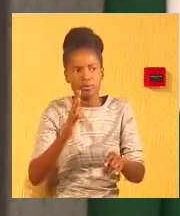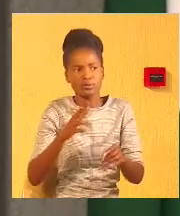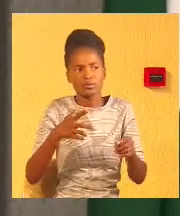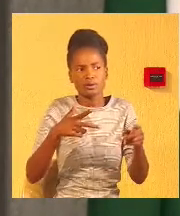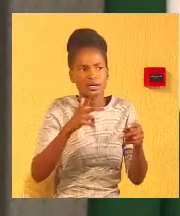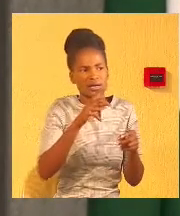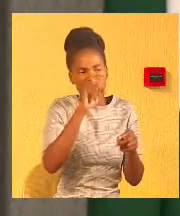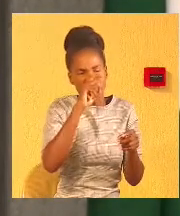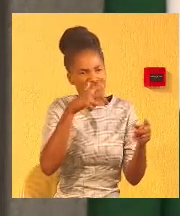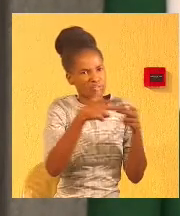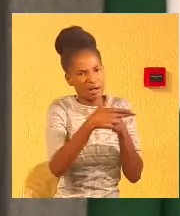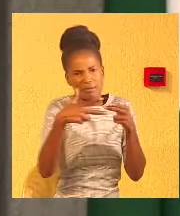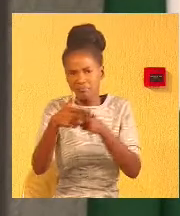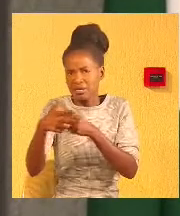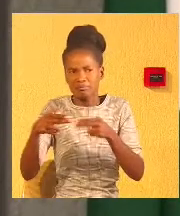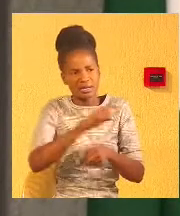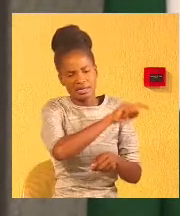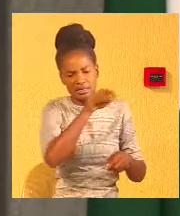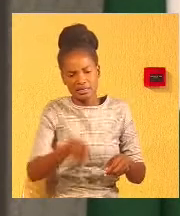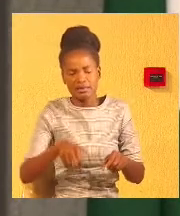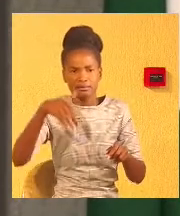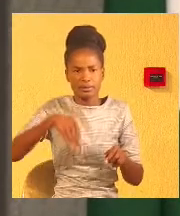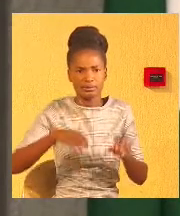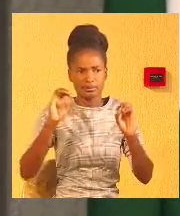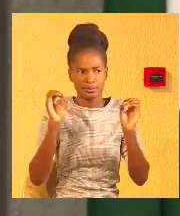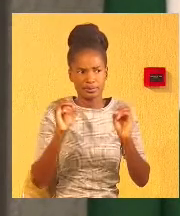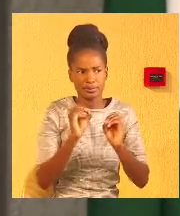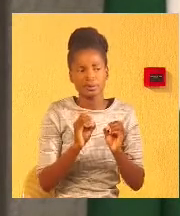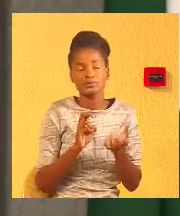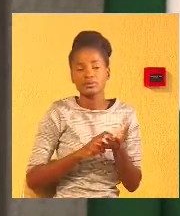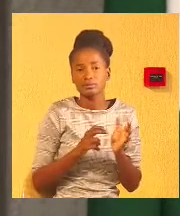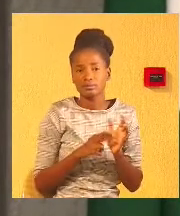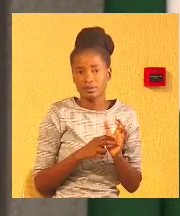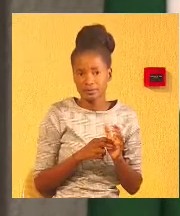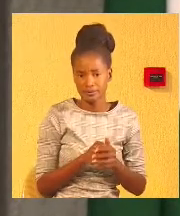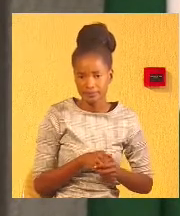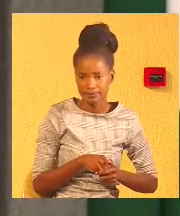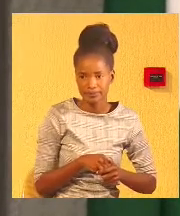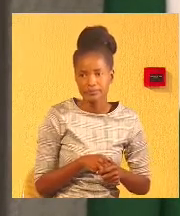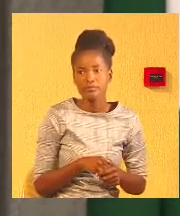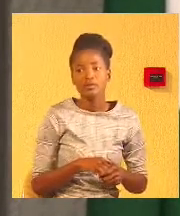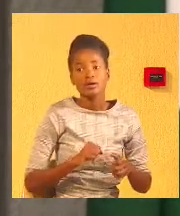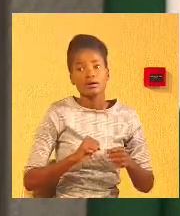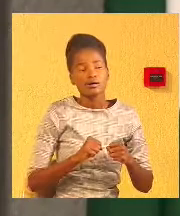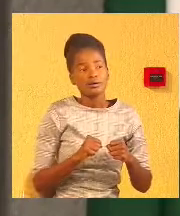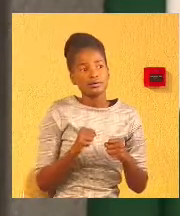cancellation of fund. Of clients. So that is the immediate